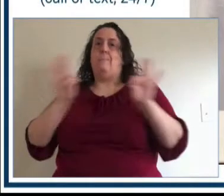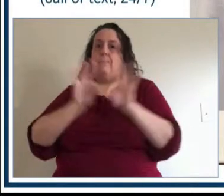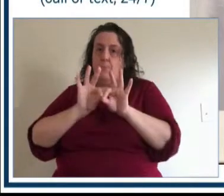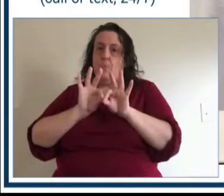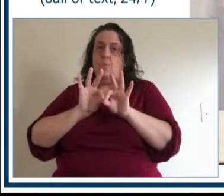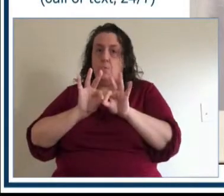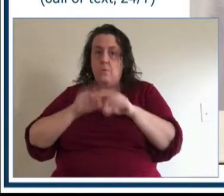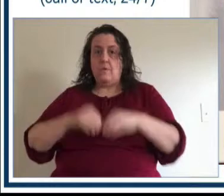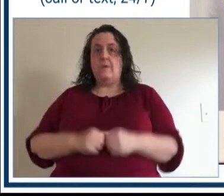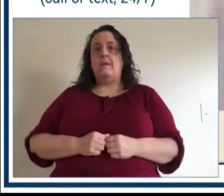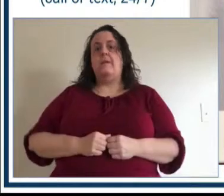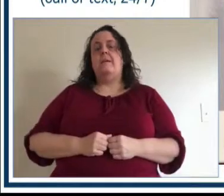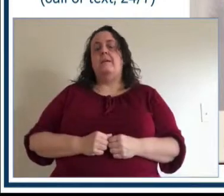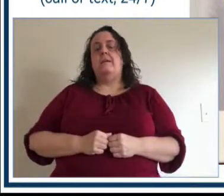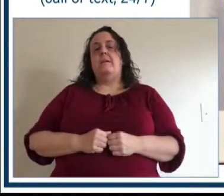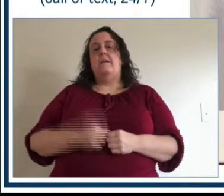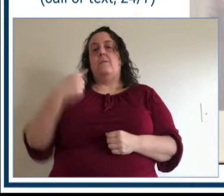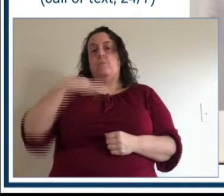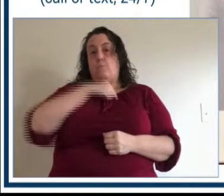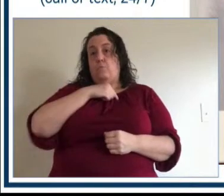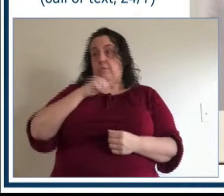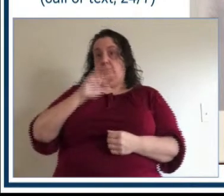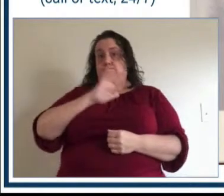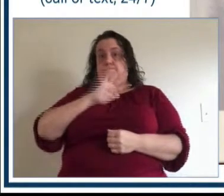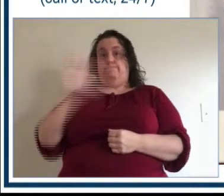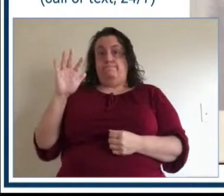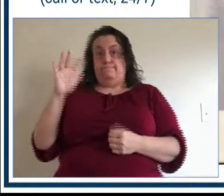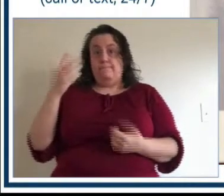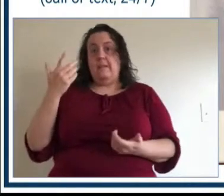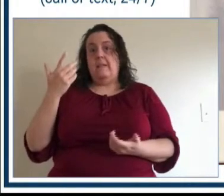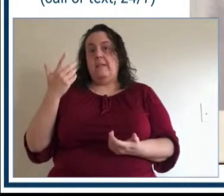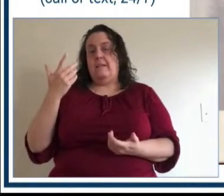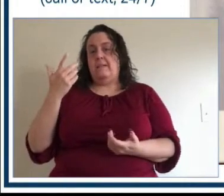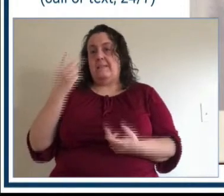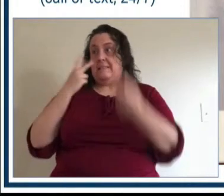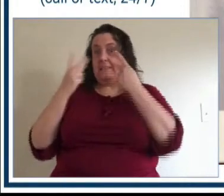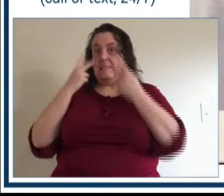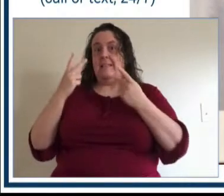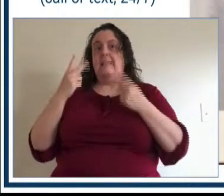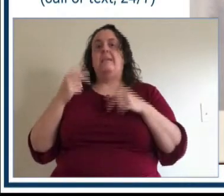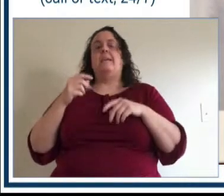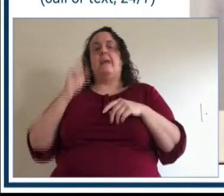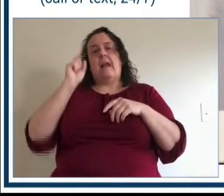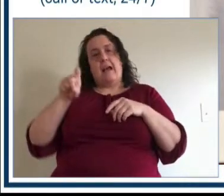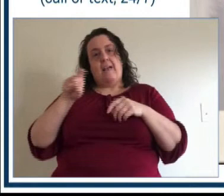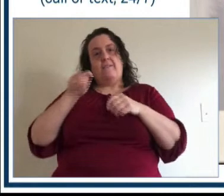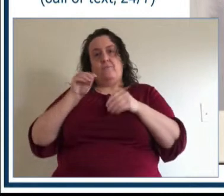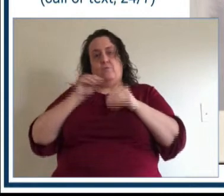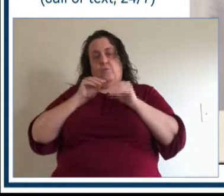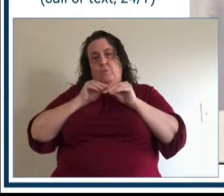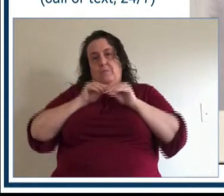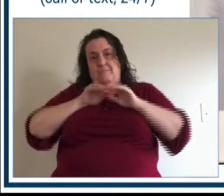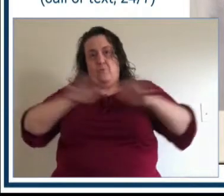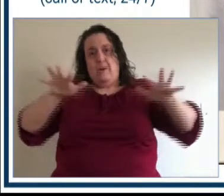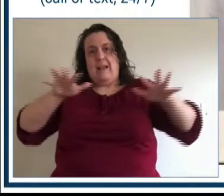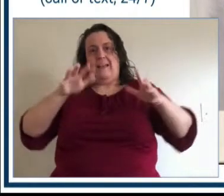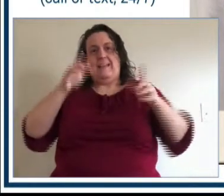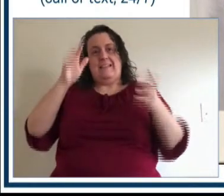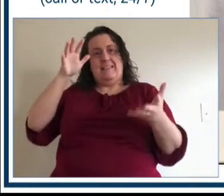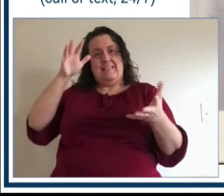encouraging vaccination rates, we need to slow the spread of the variant down. There have